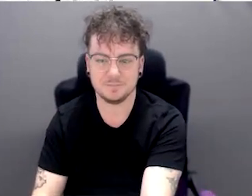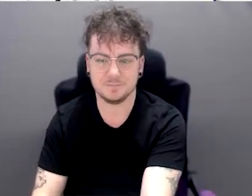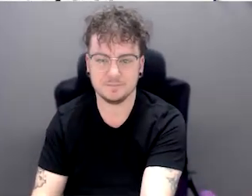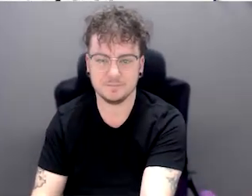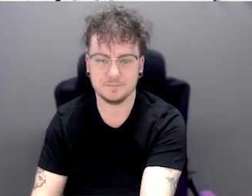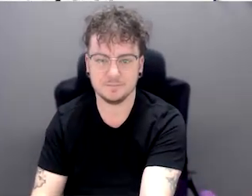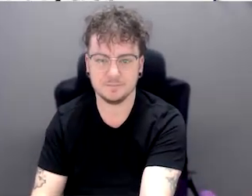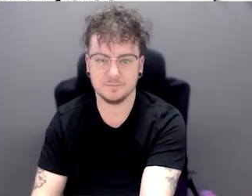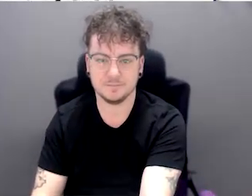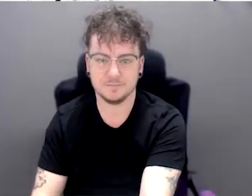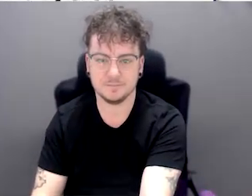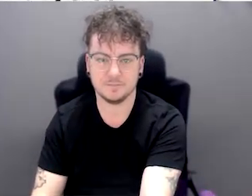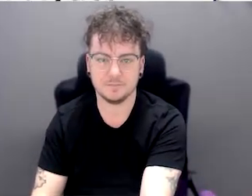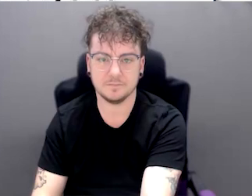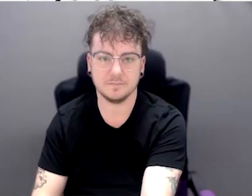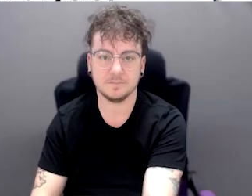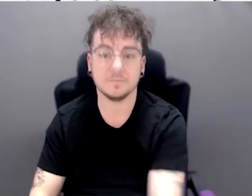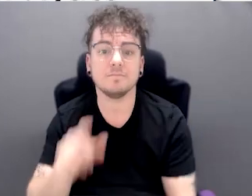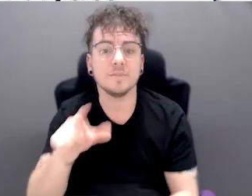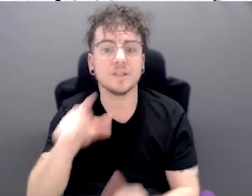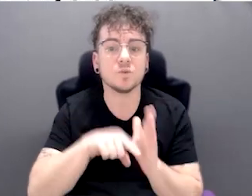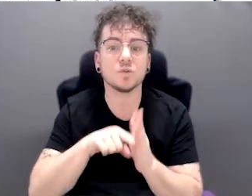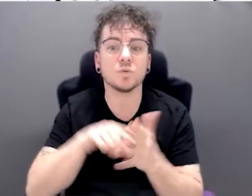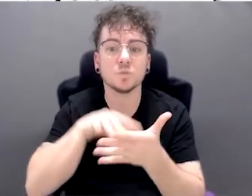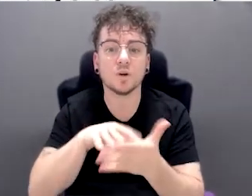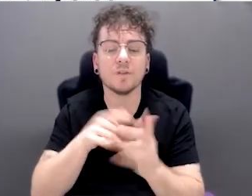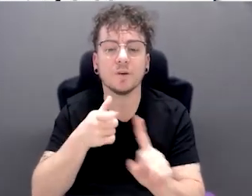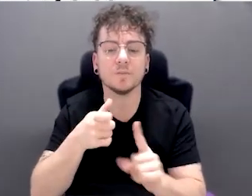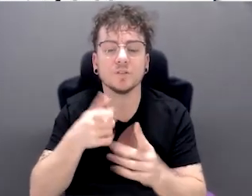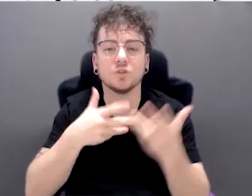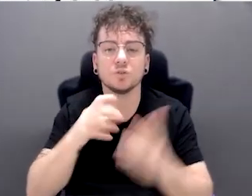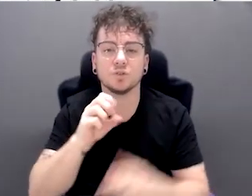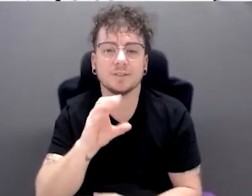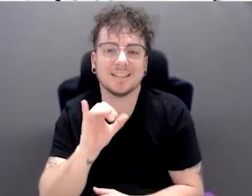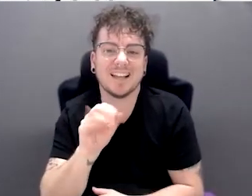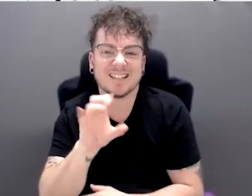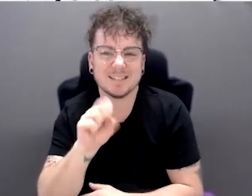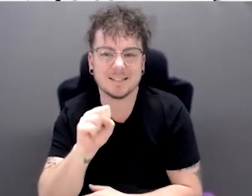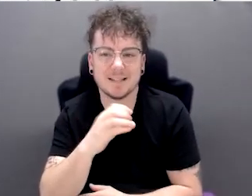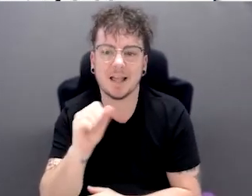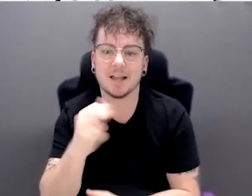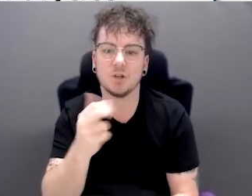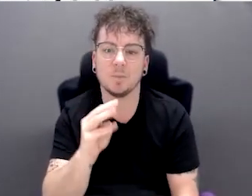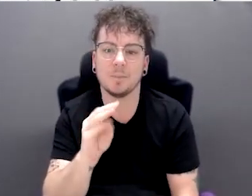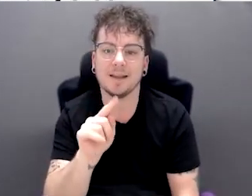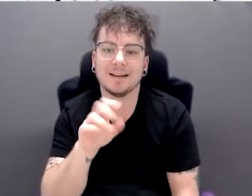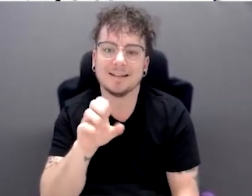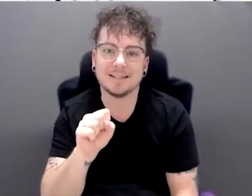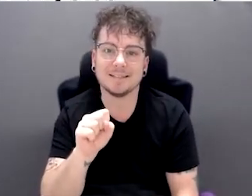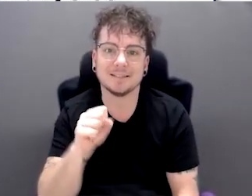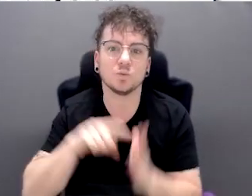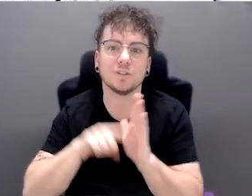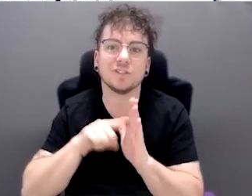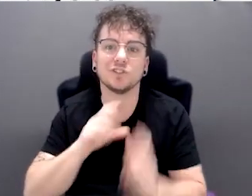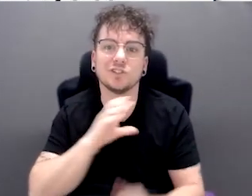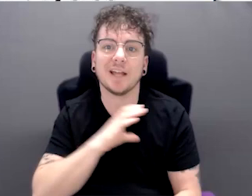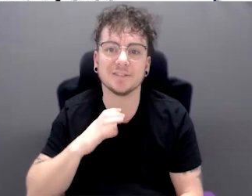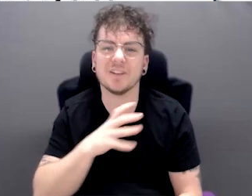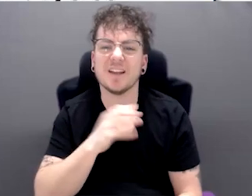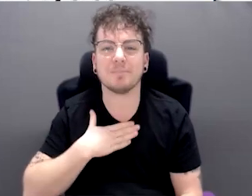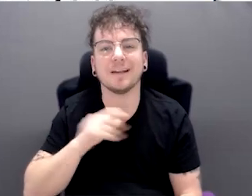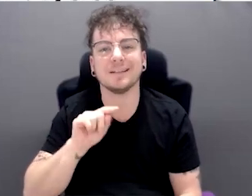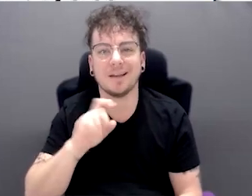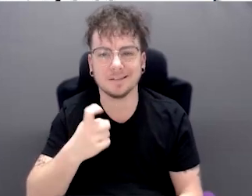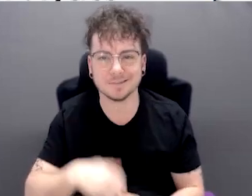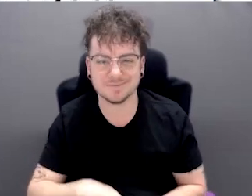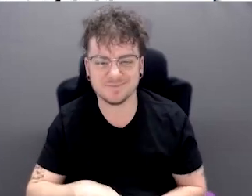This research was supported by the Social Sciences and Humanities Research Council and by MyTax. A heartfelt